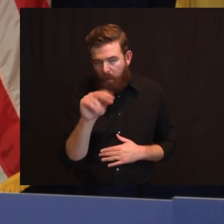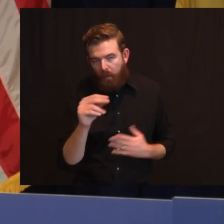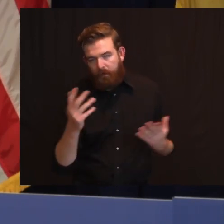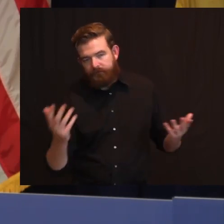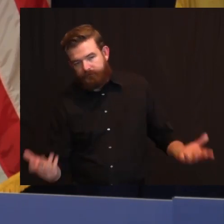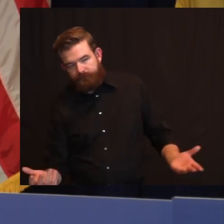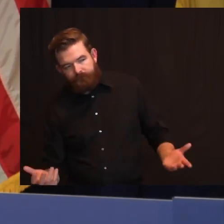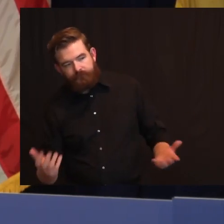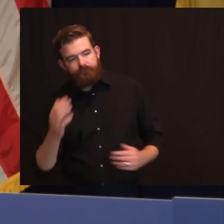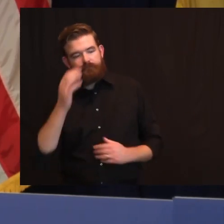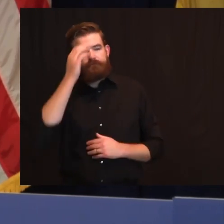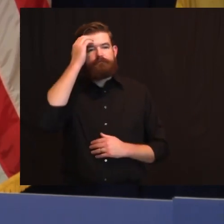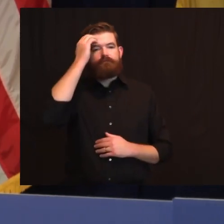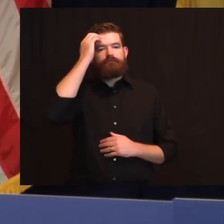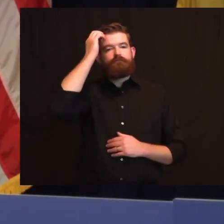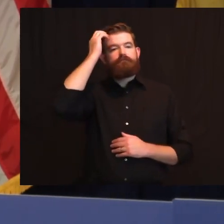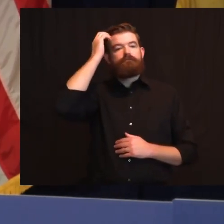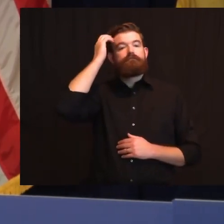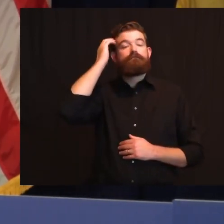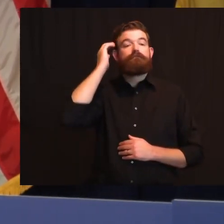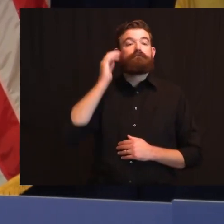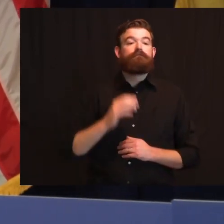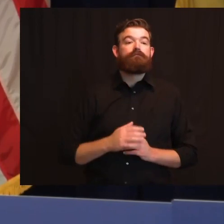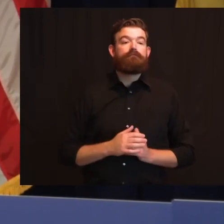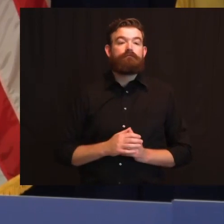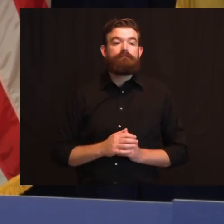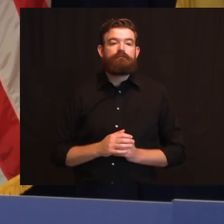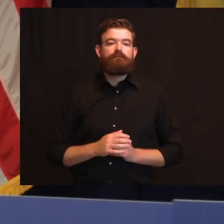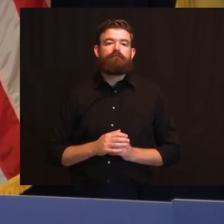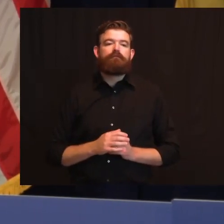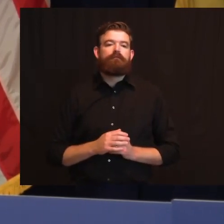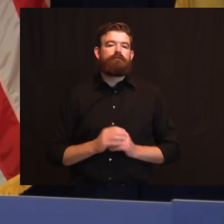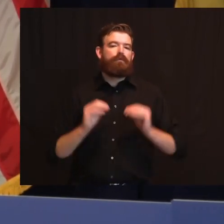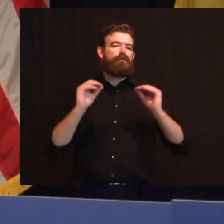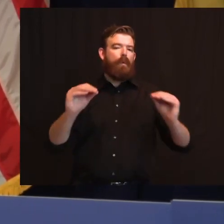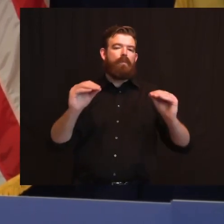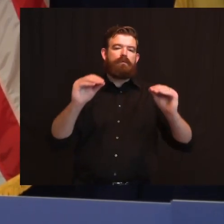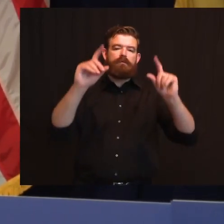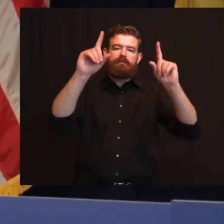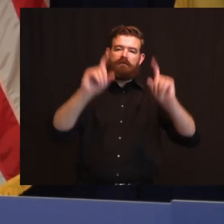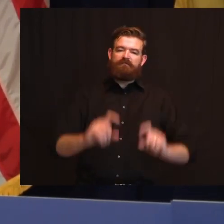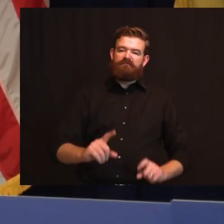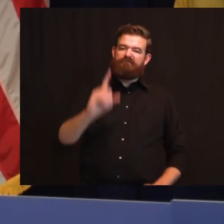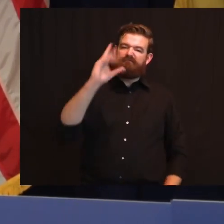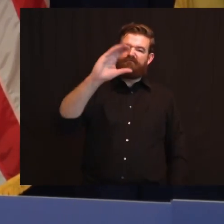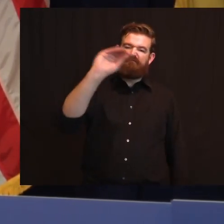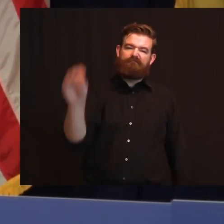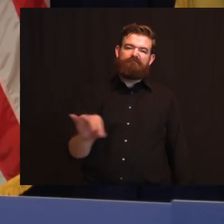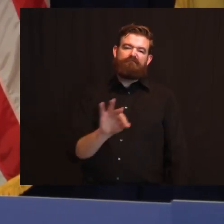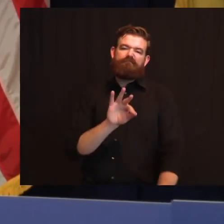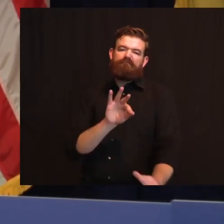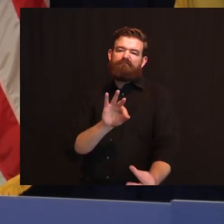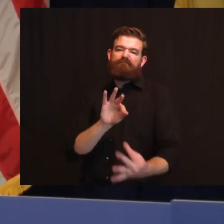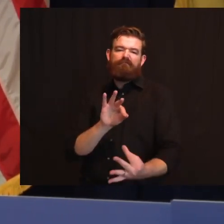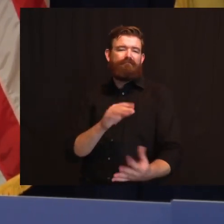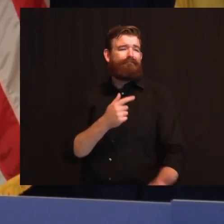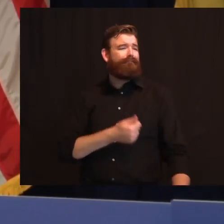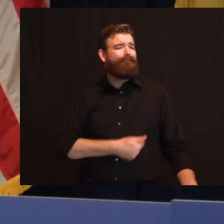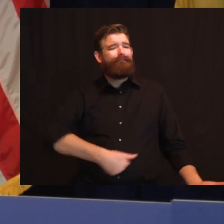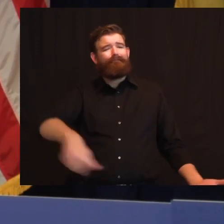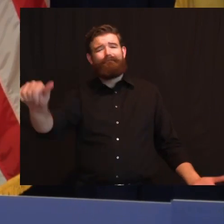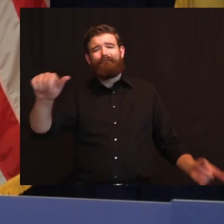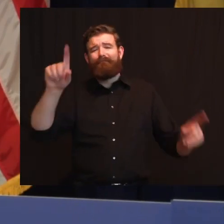is that no test is 100% perfect. Every test has potential errors associated with it, everything from the person who